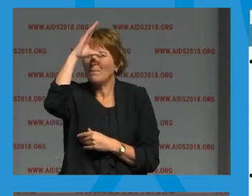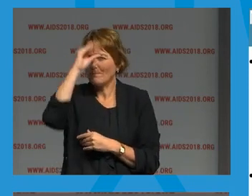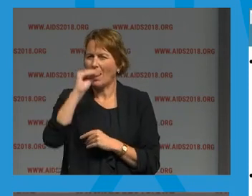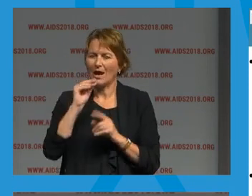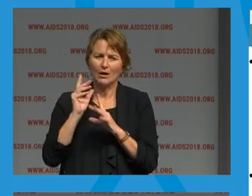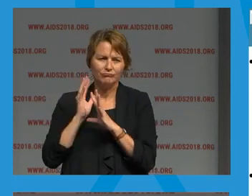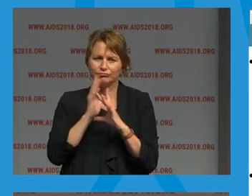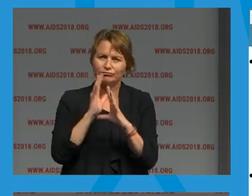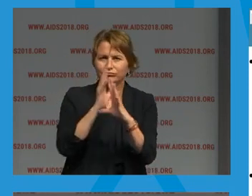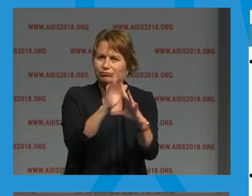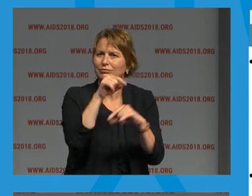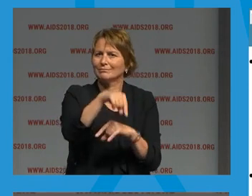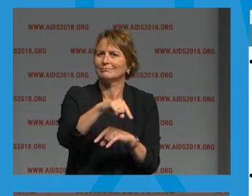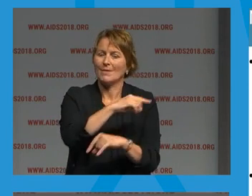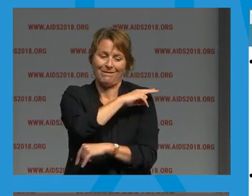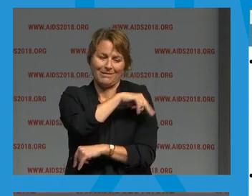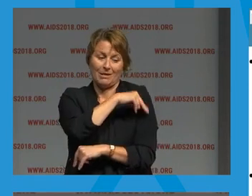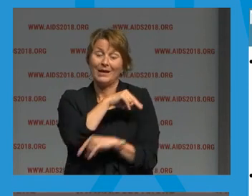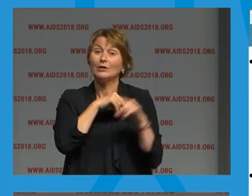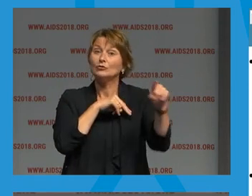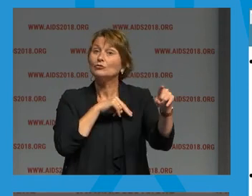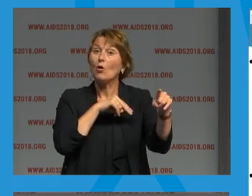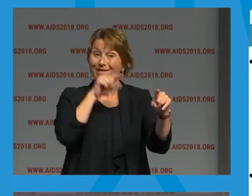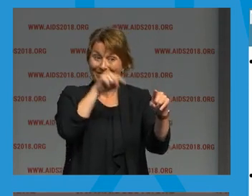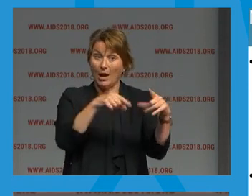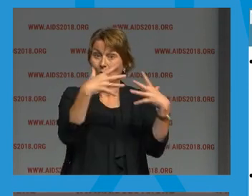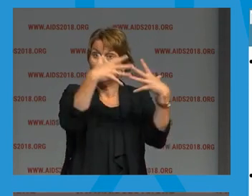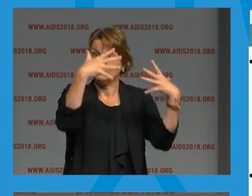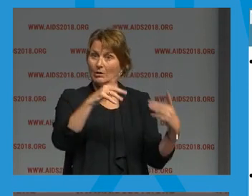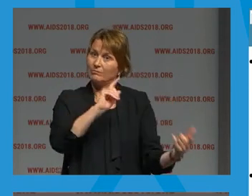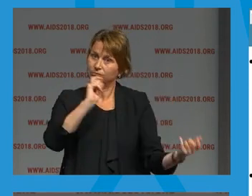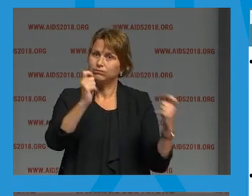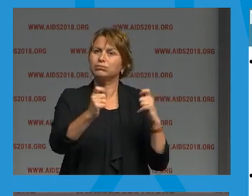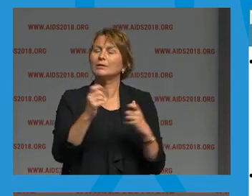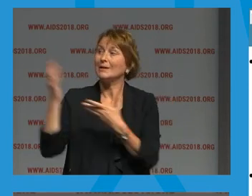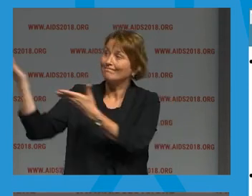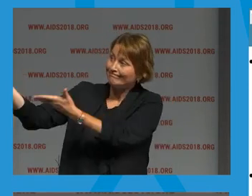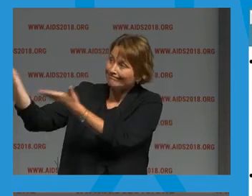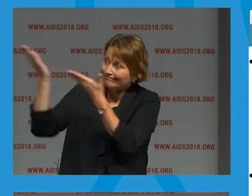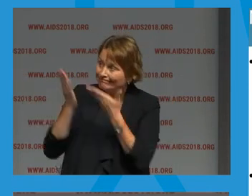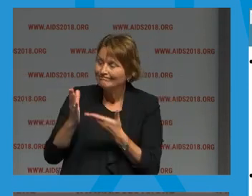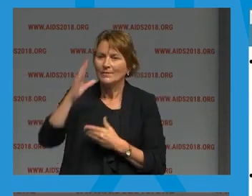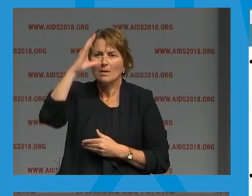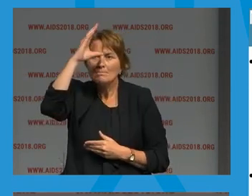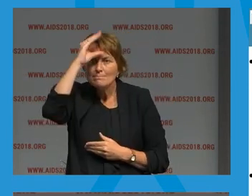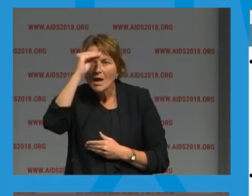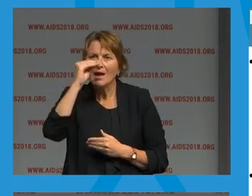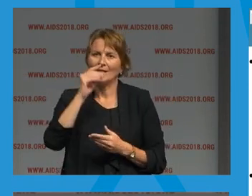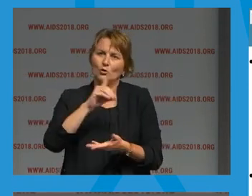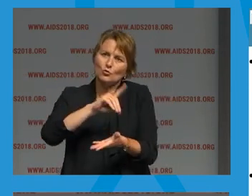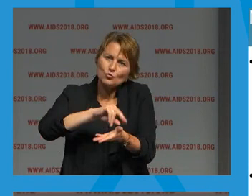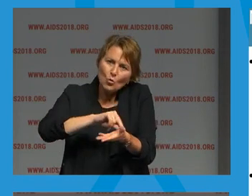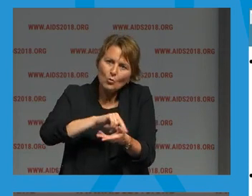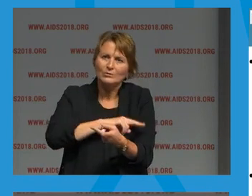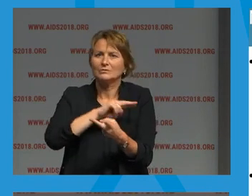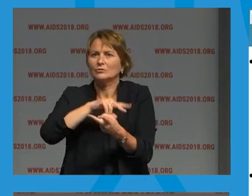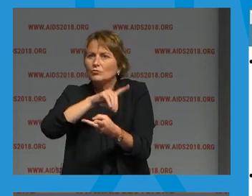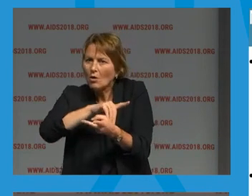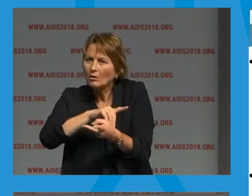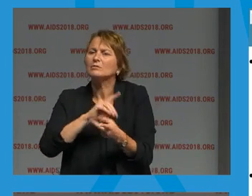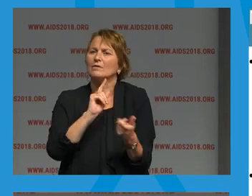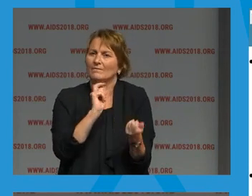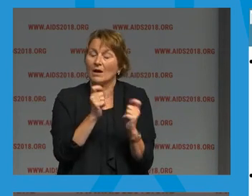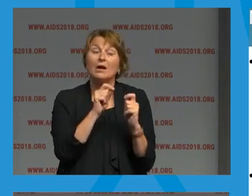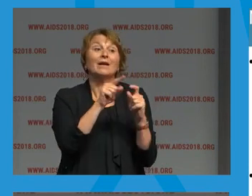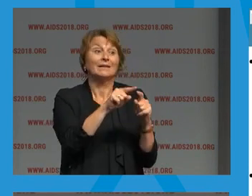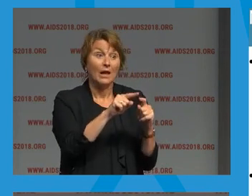their current infrastructure, adapted it, brought in male nurses and male physicians, and have dramatically increased